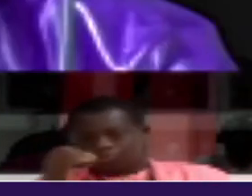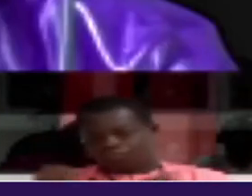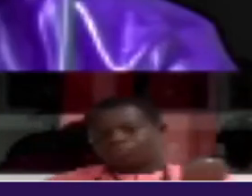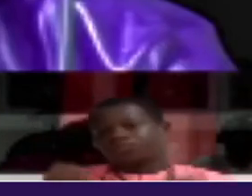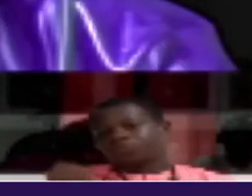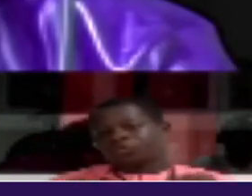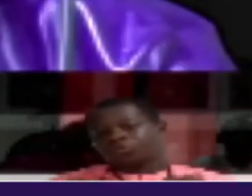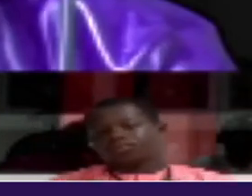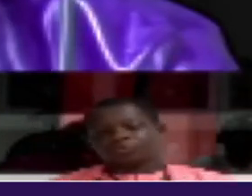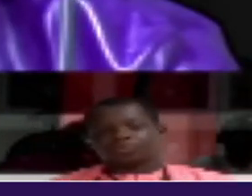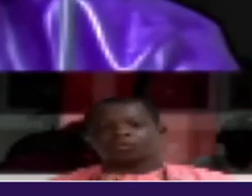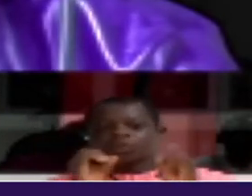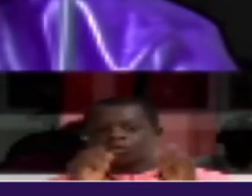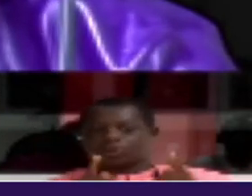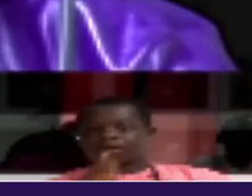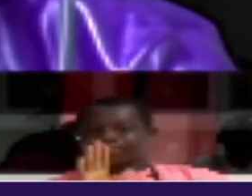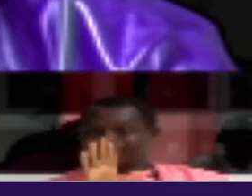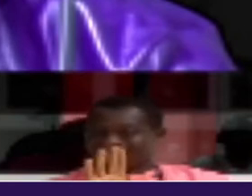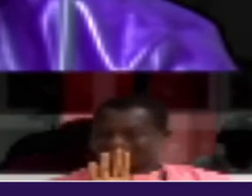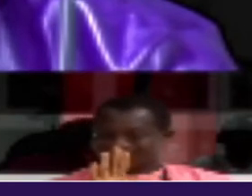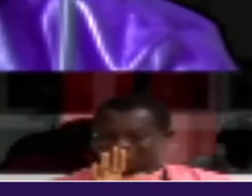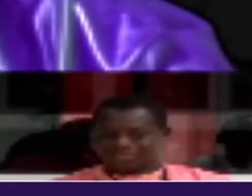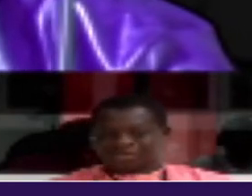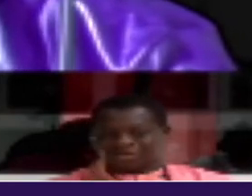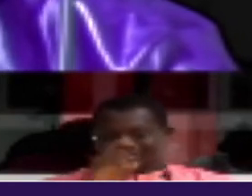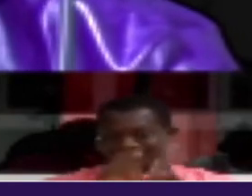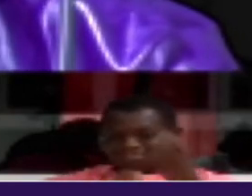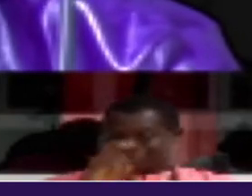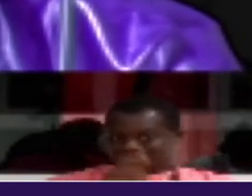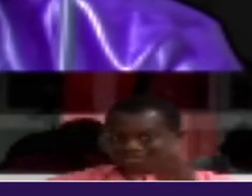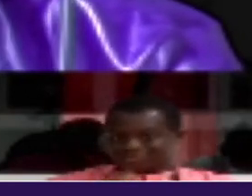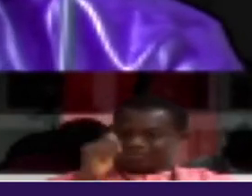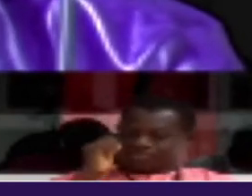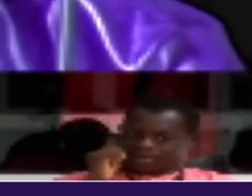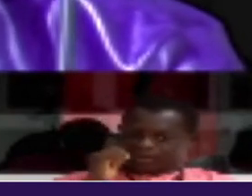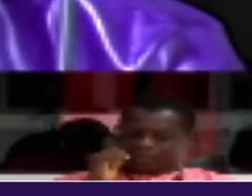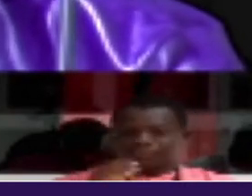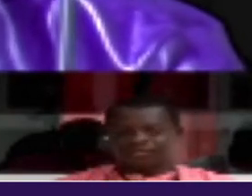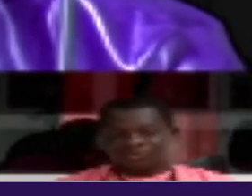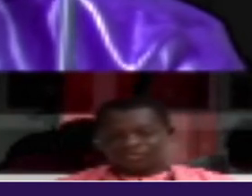Okay, let's take it a few steps backwards.